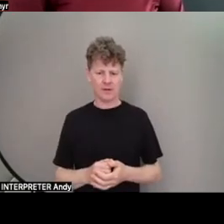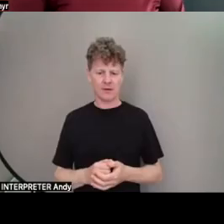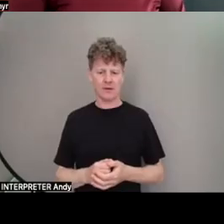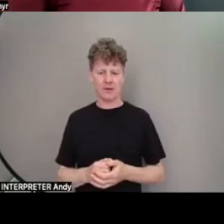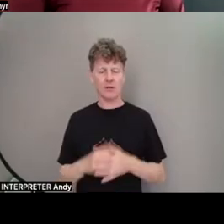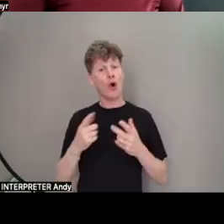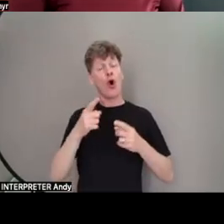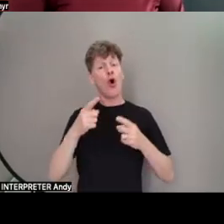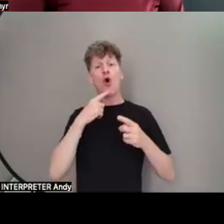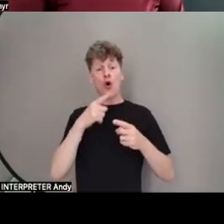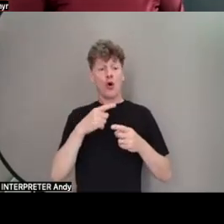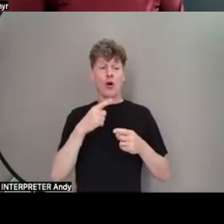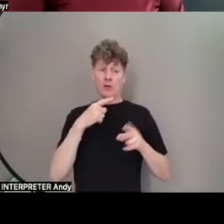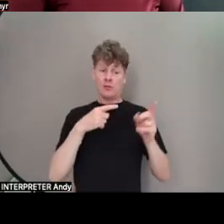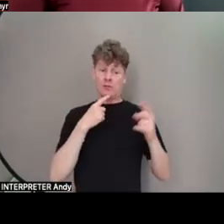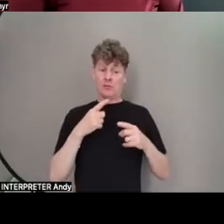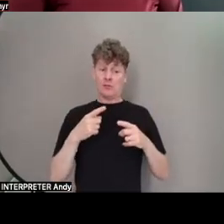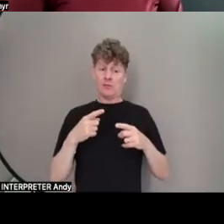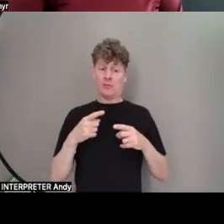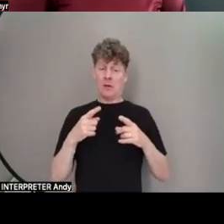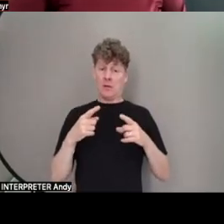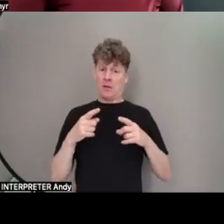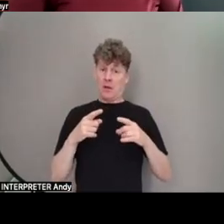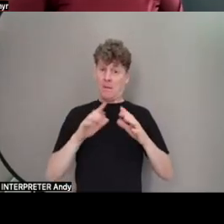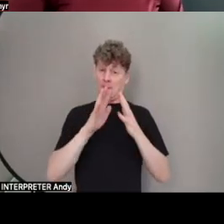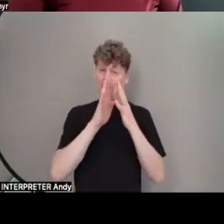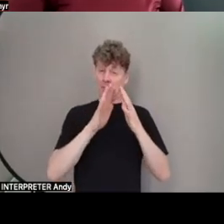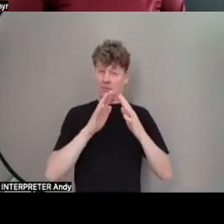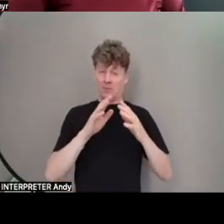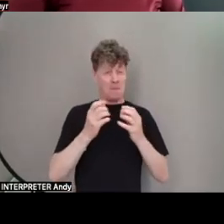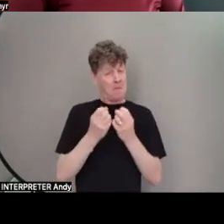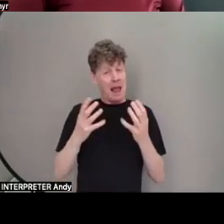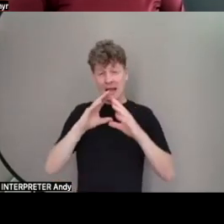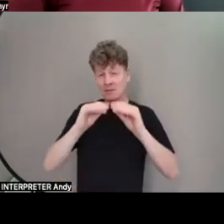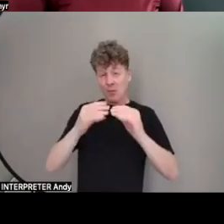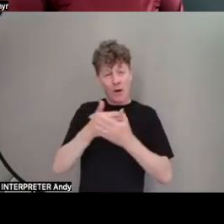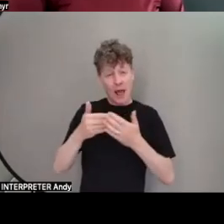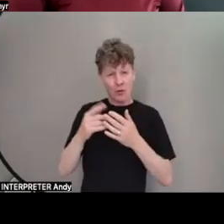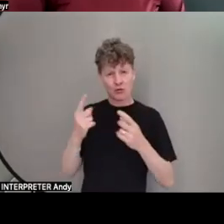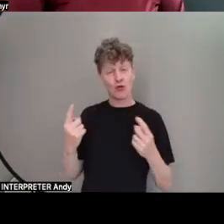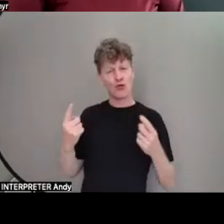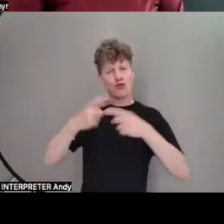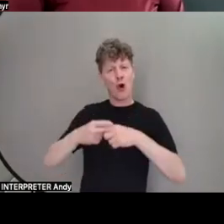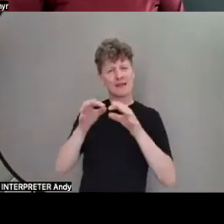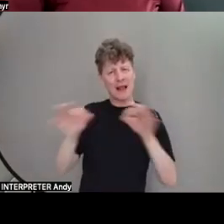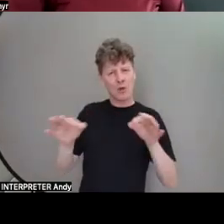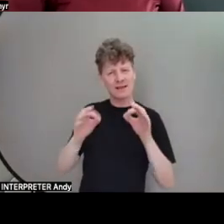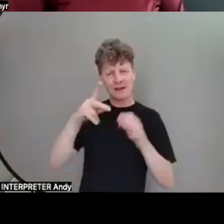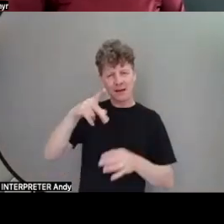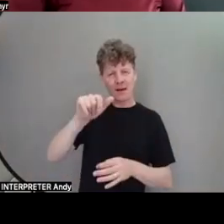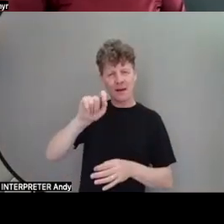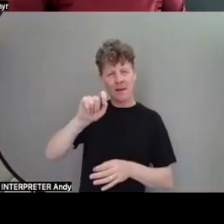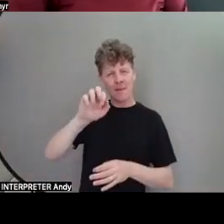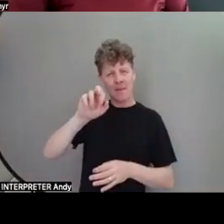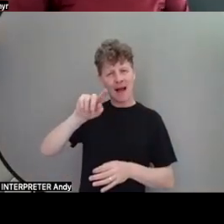patterns suggest that that we find across many different spoken languages that shared